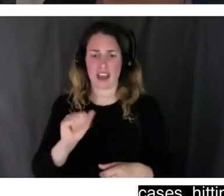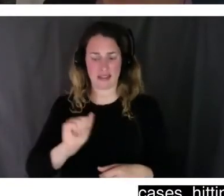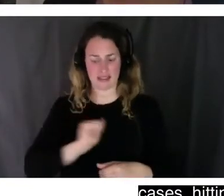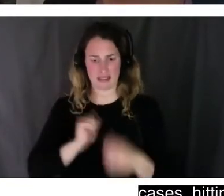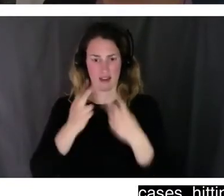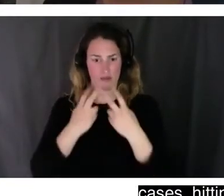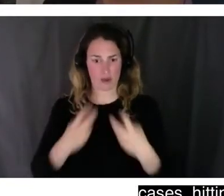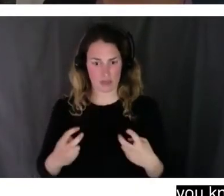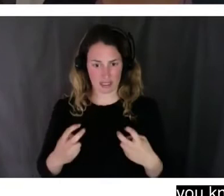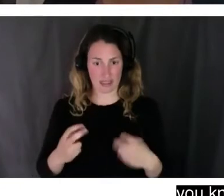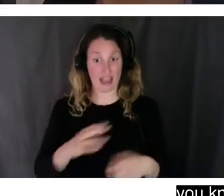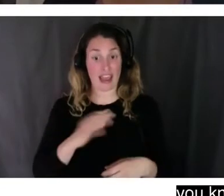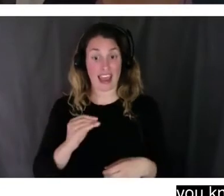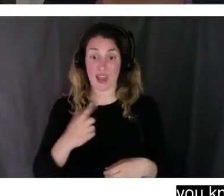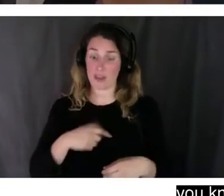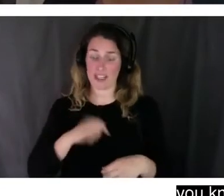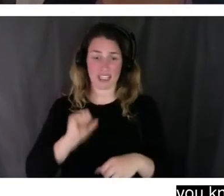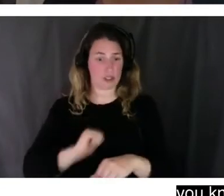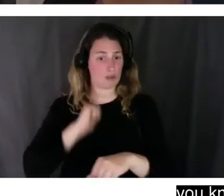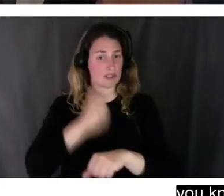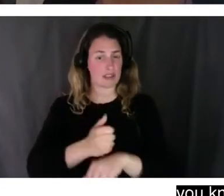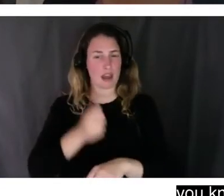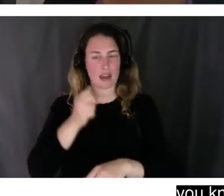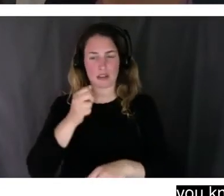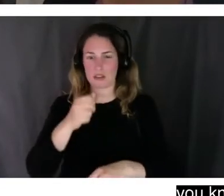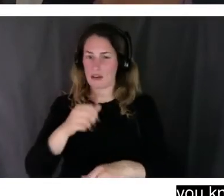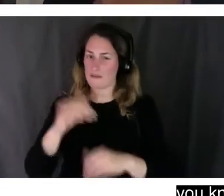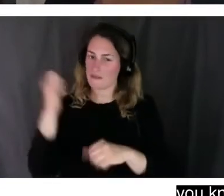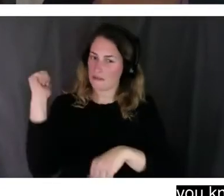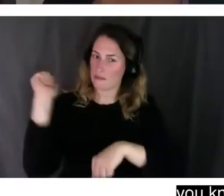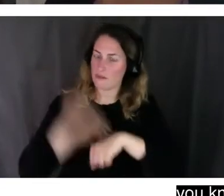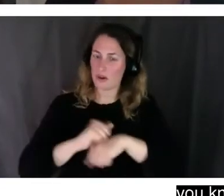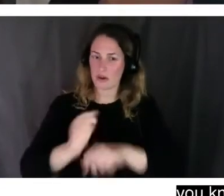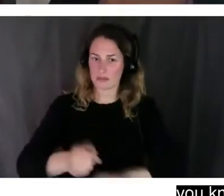targets and saying we shall do this.